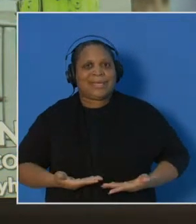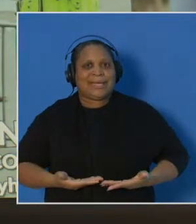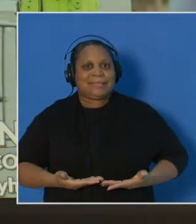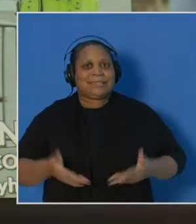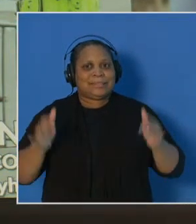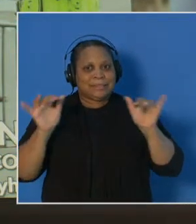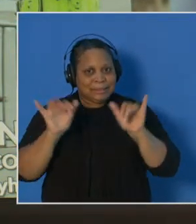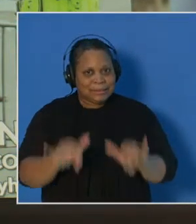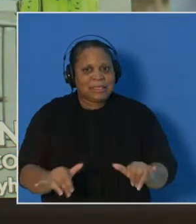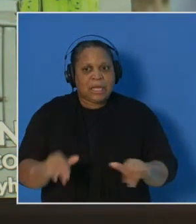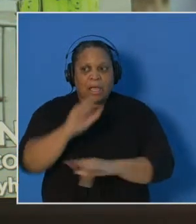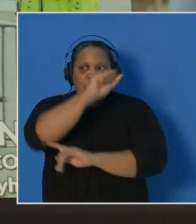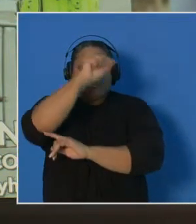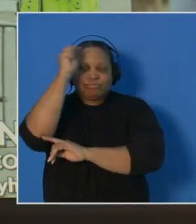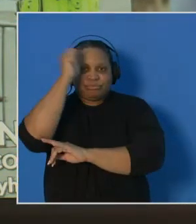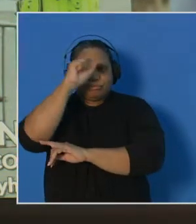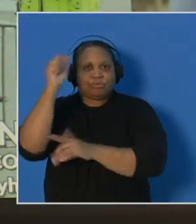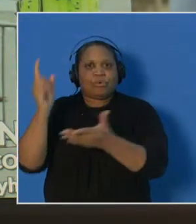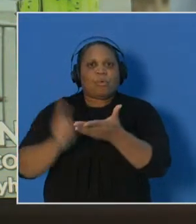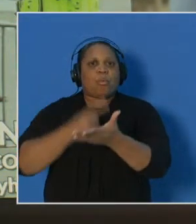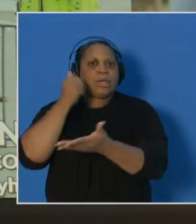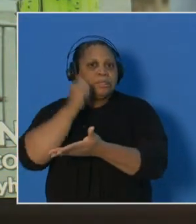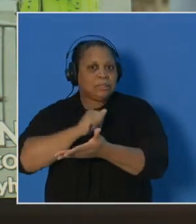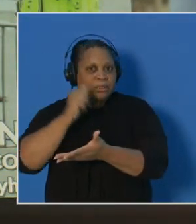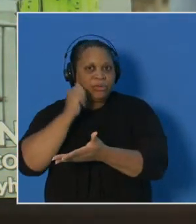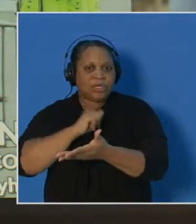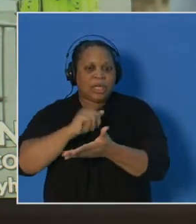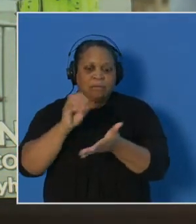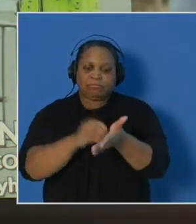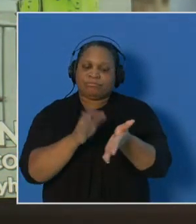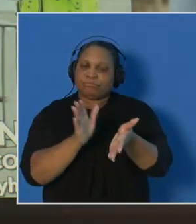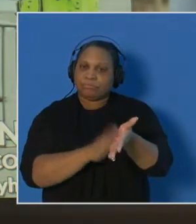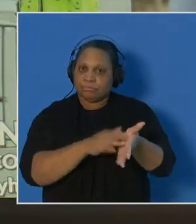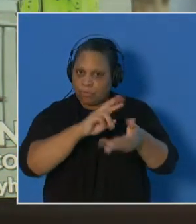must be taken once per day and the results recorded.